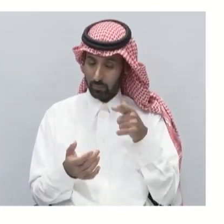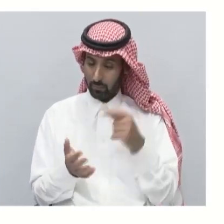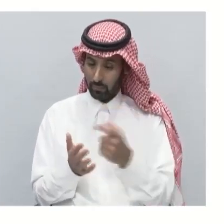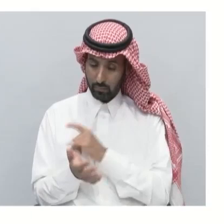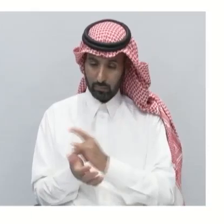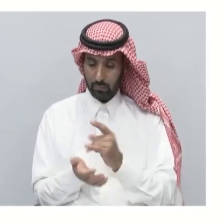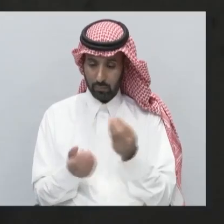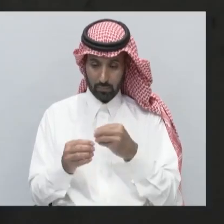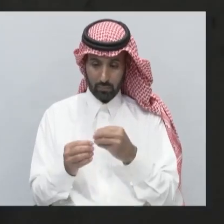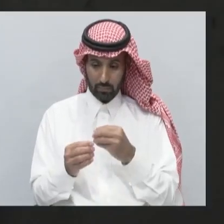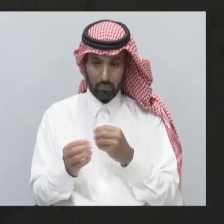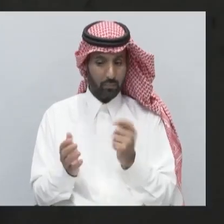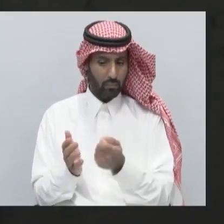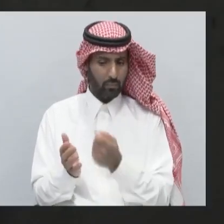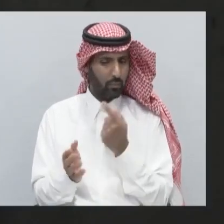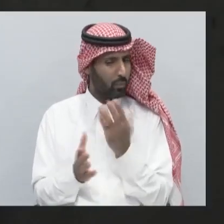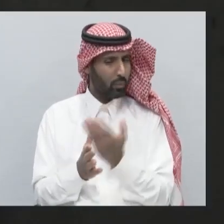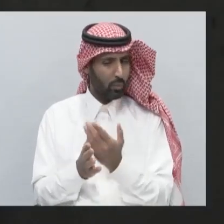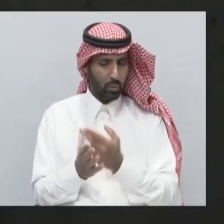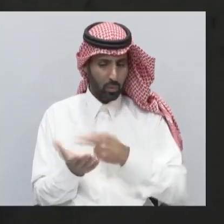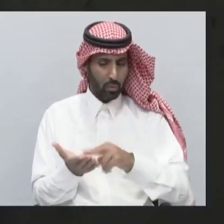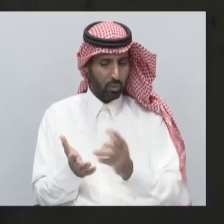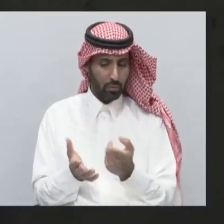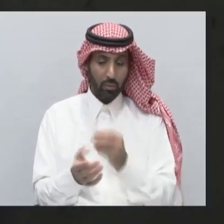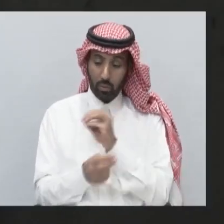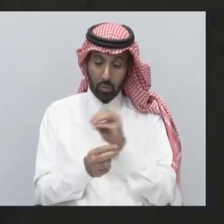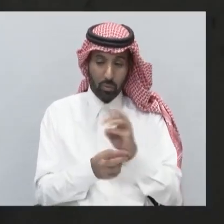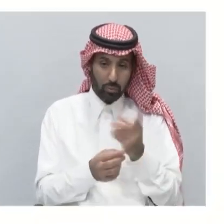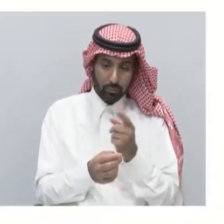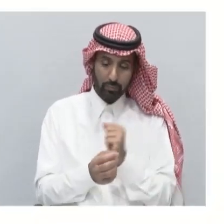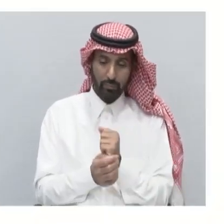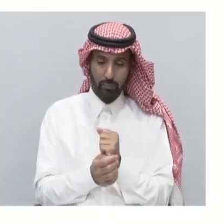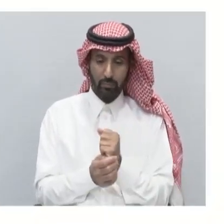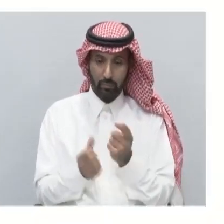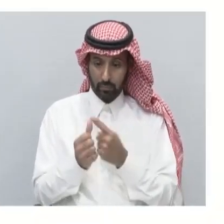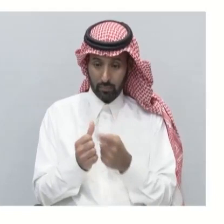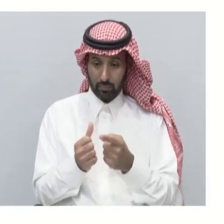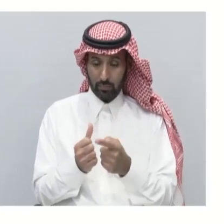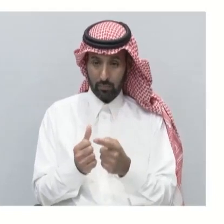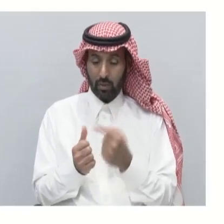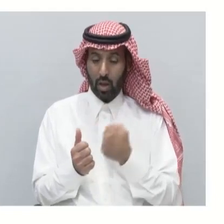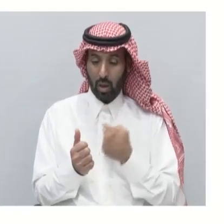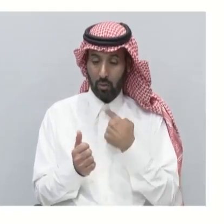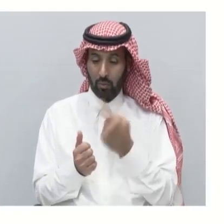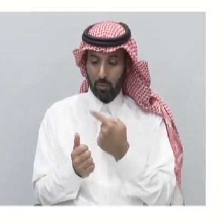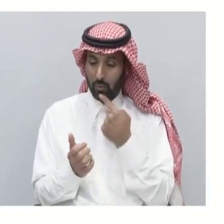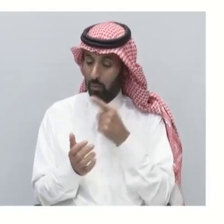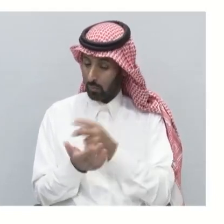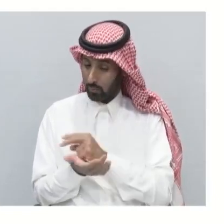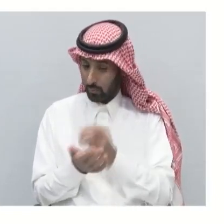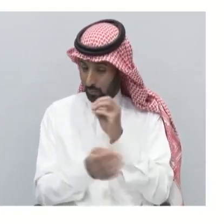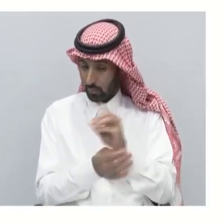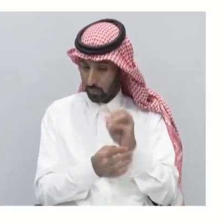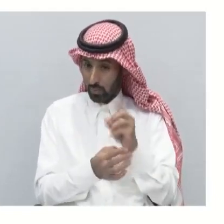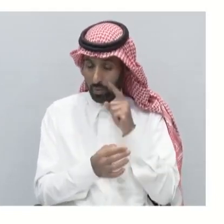email. You're writing what you want to say in your email. So in here I will say, I am writing to remind you